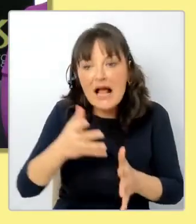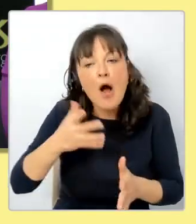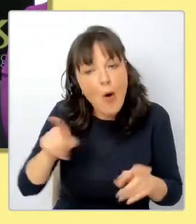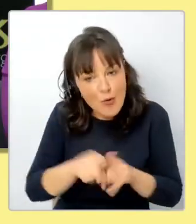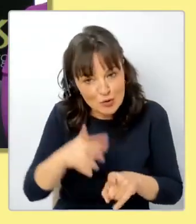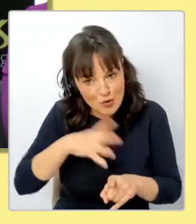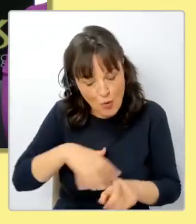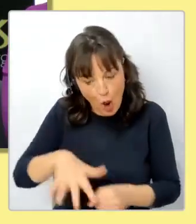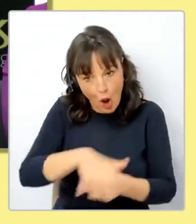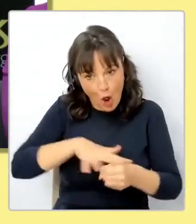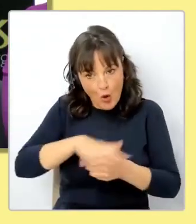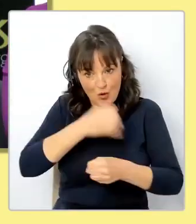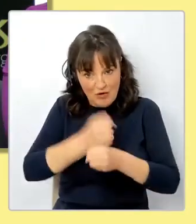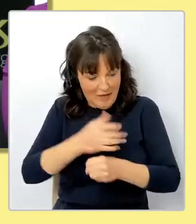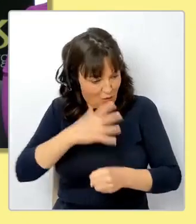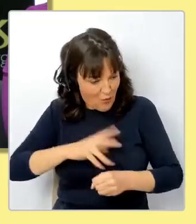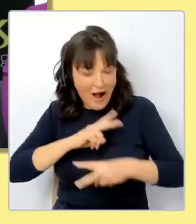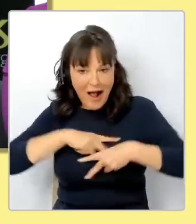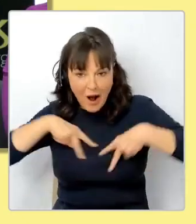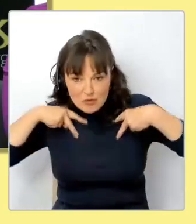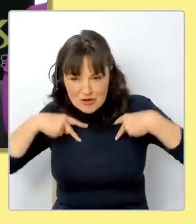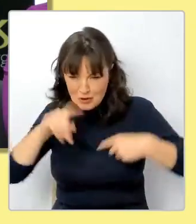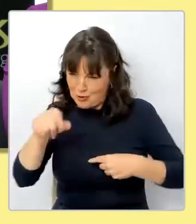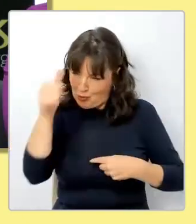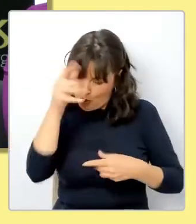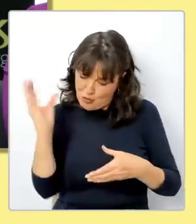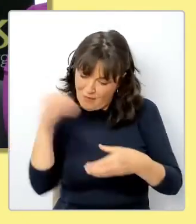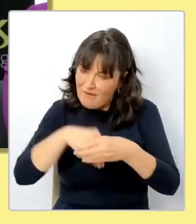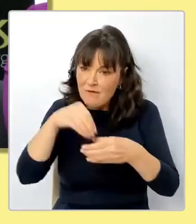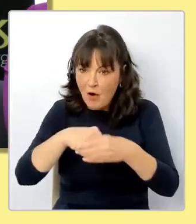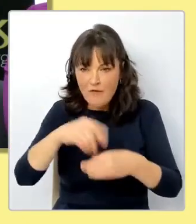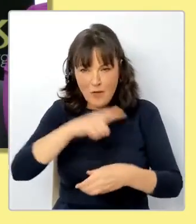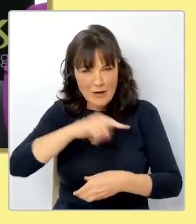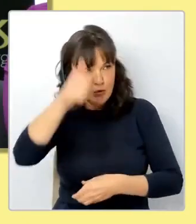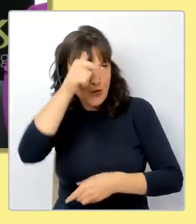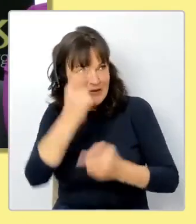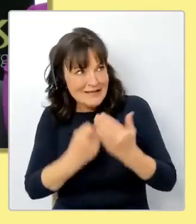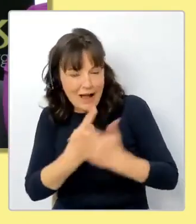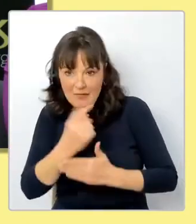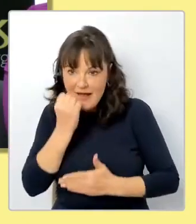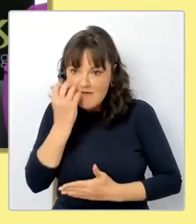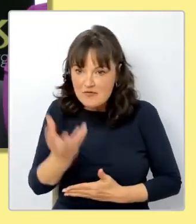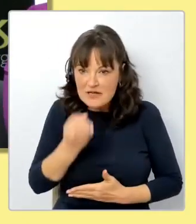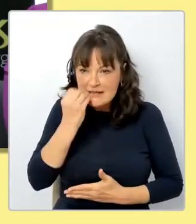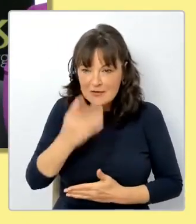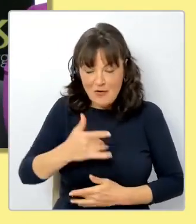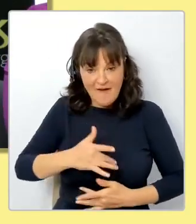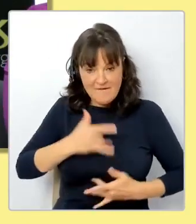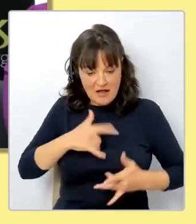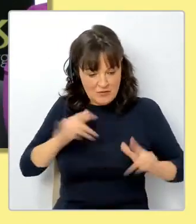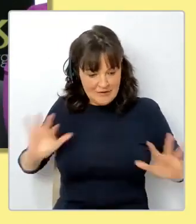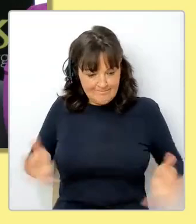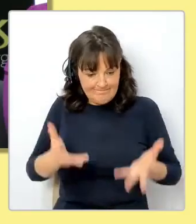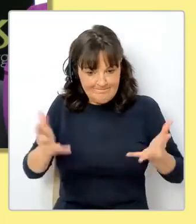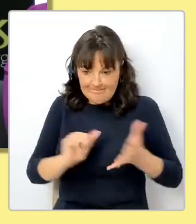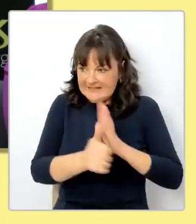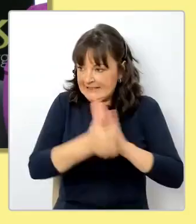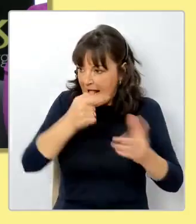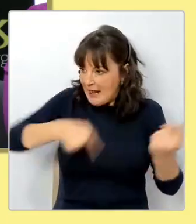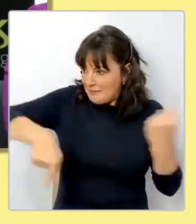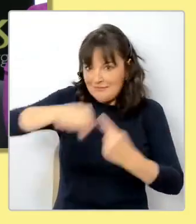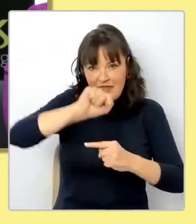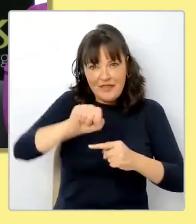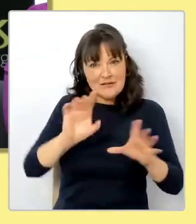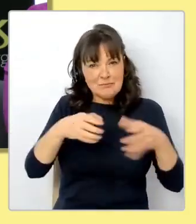know what's going on in your local wards day in and day out. And I think if we harness the talent of this party, which got to include local government,